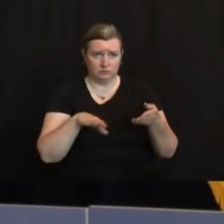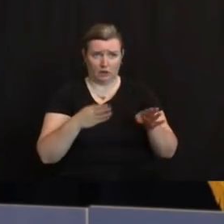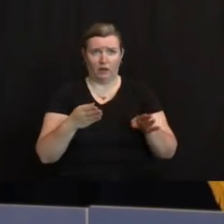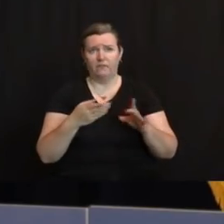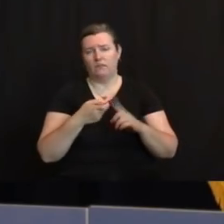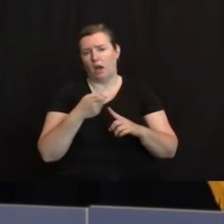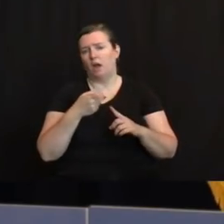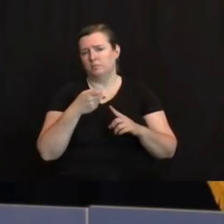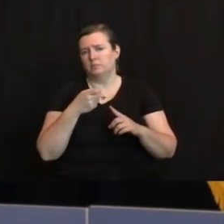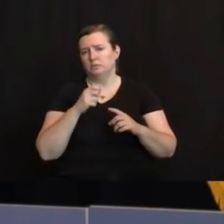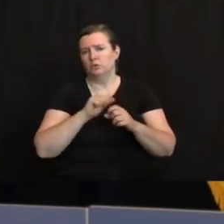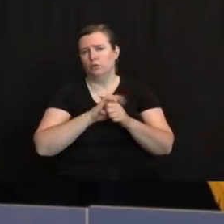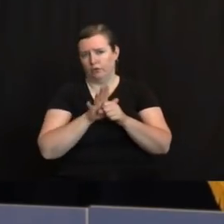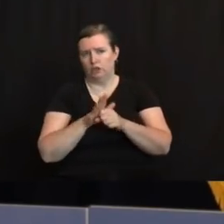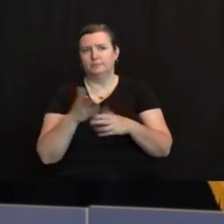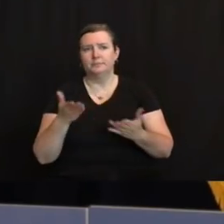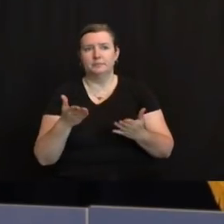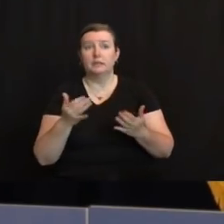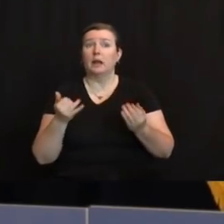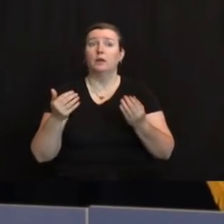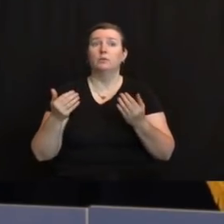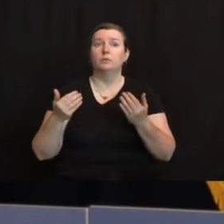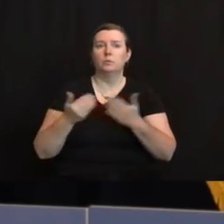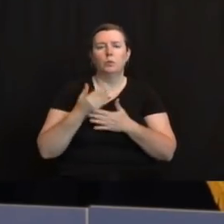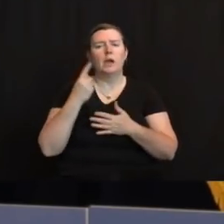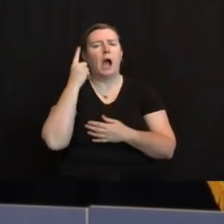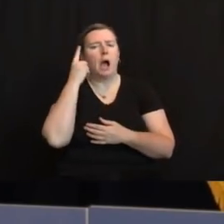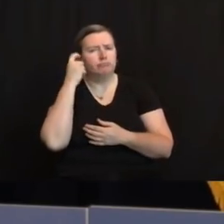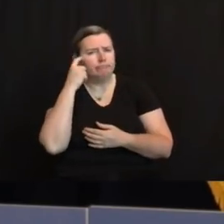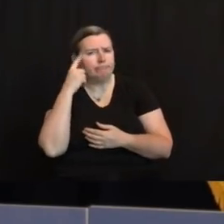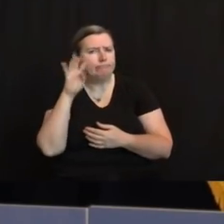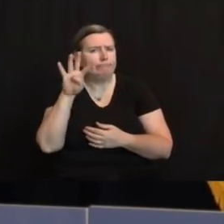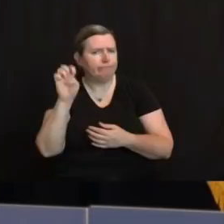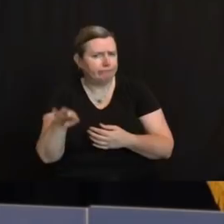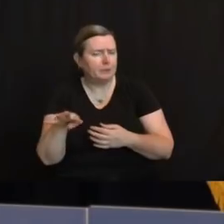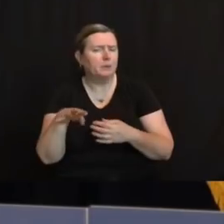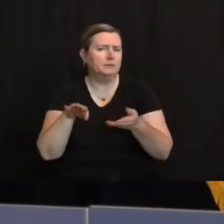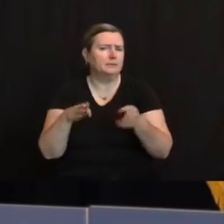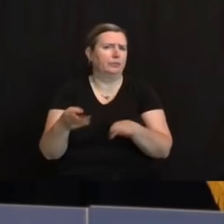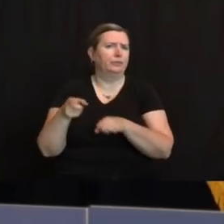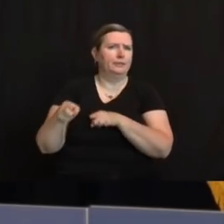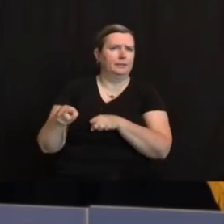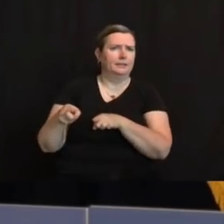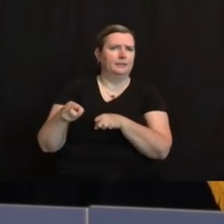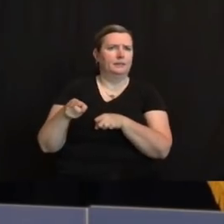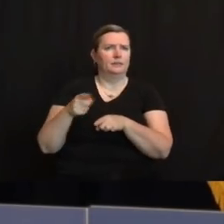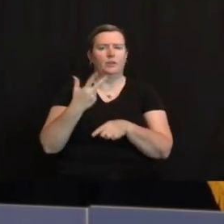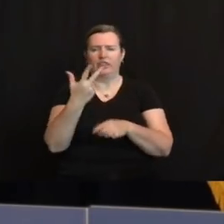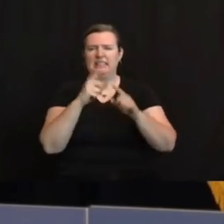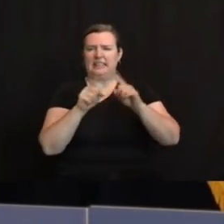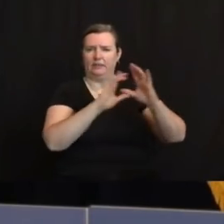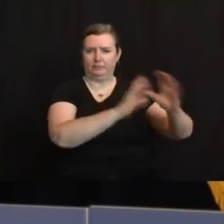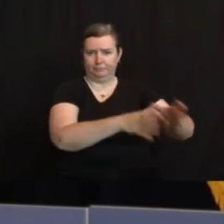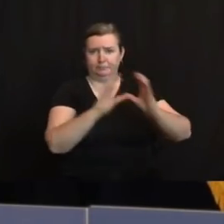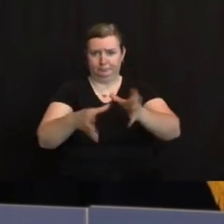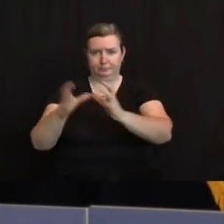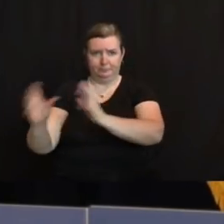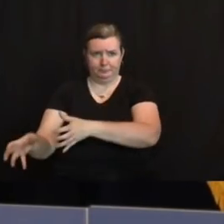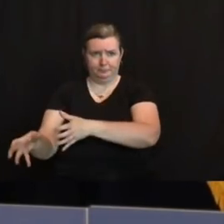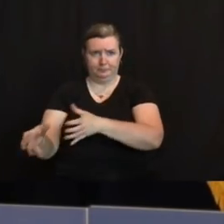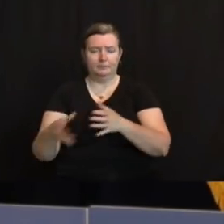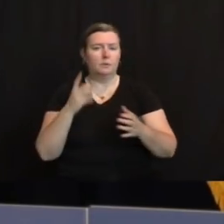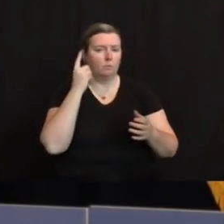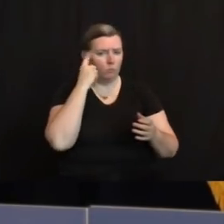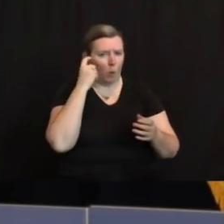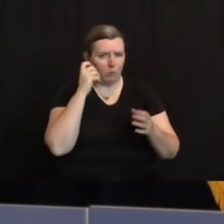out probable deaths. Probable deaths actually make up 3 different groups of people. And very briefly, and slightly simplifying,